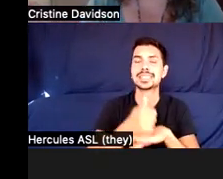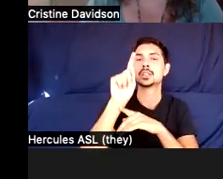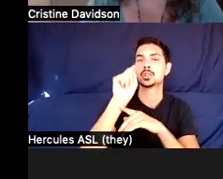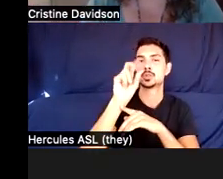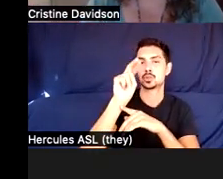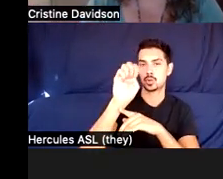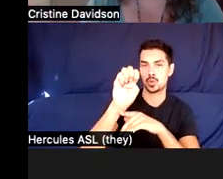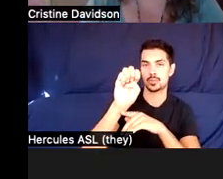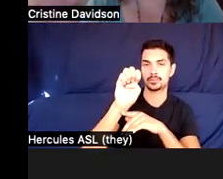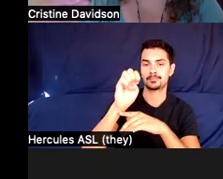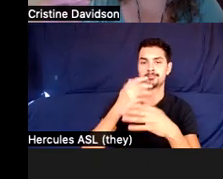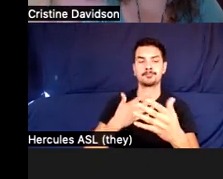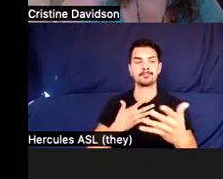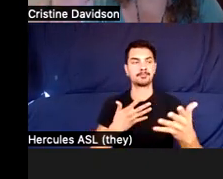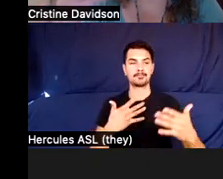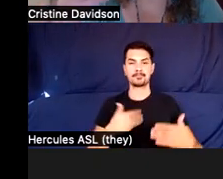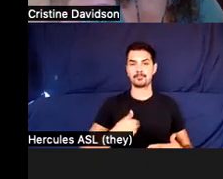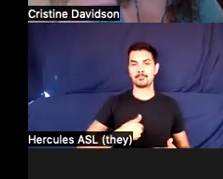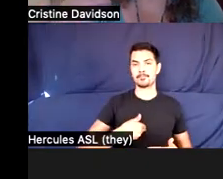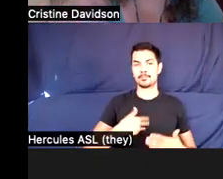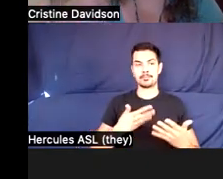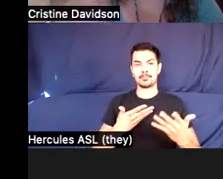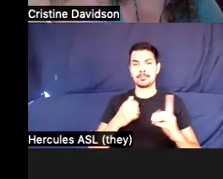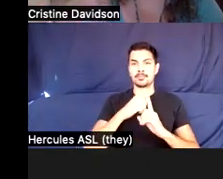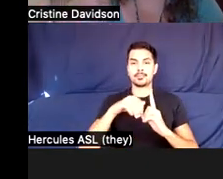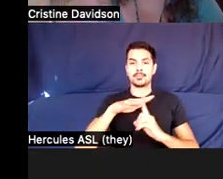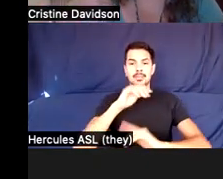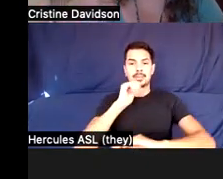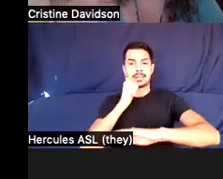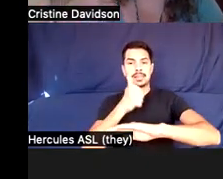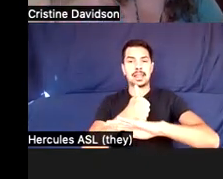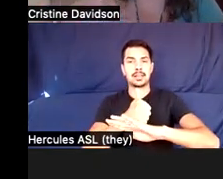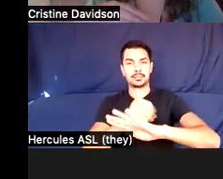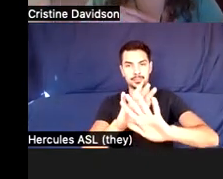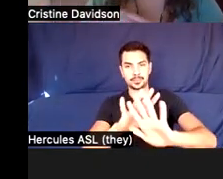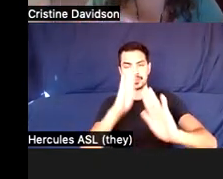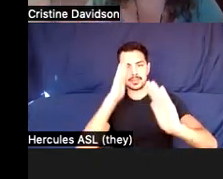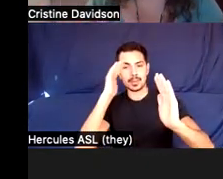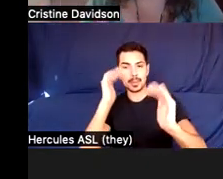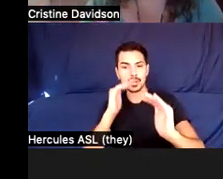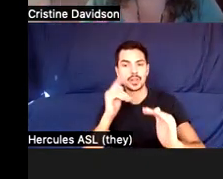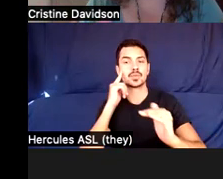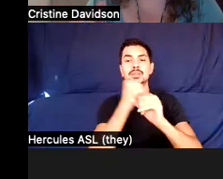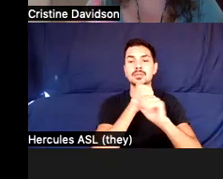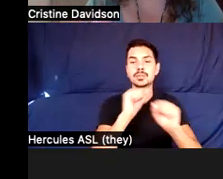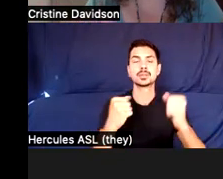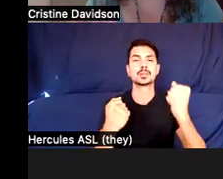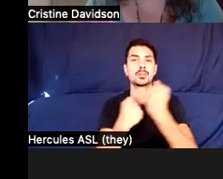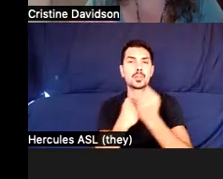support and helpfulness, you know, being aware of the tone in our voice, right? Acknowledging that